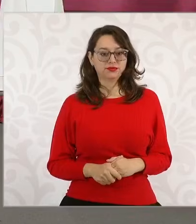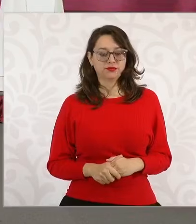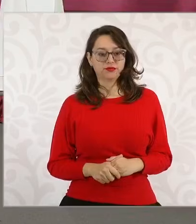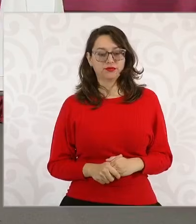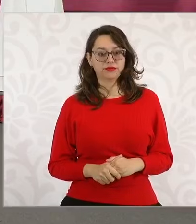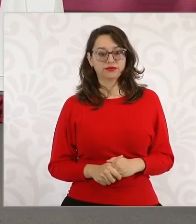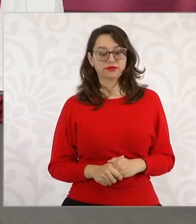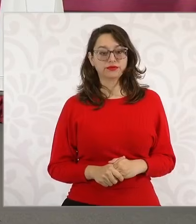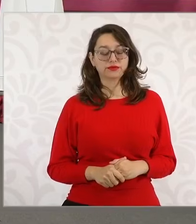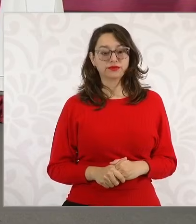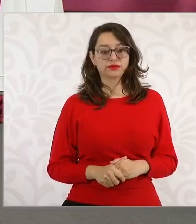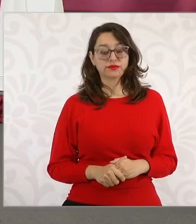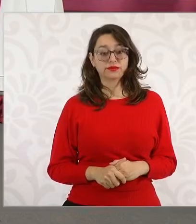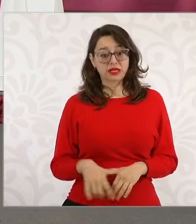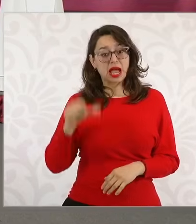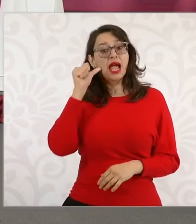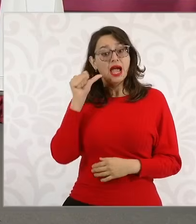El día de ayer hubo